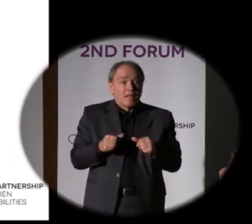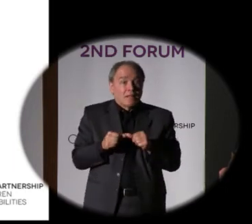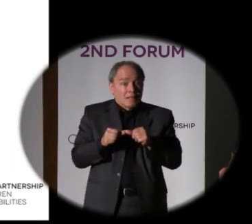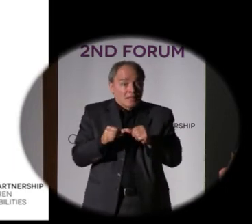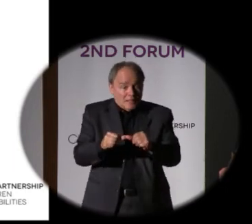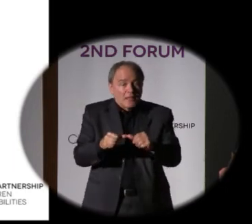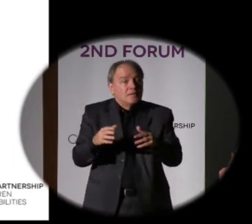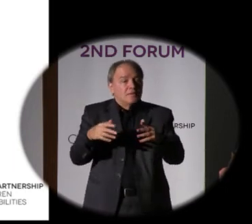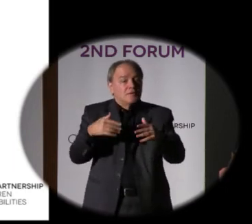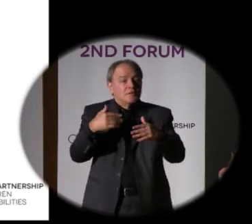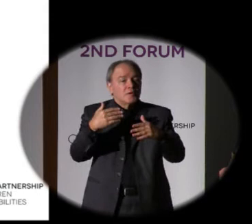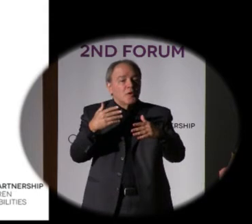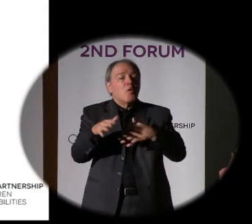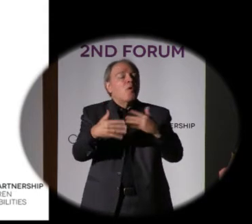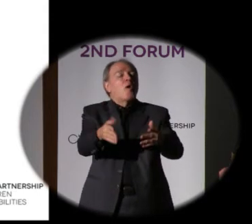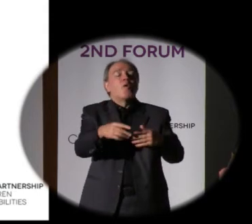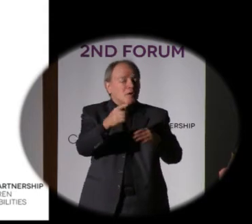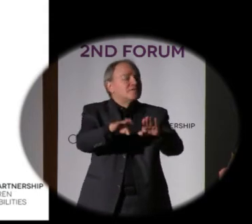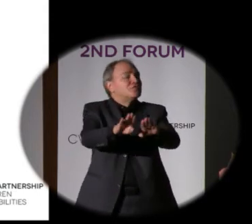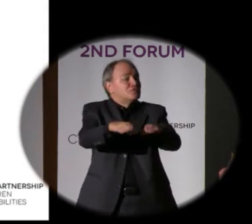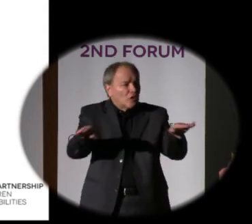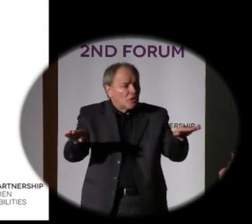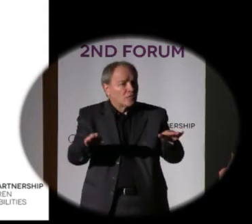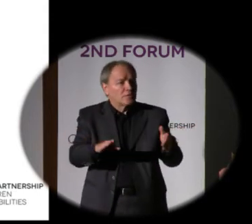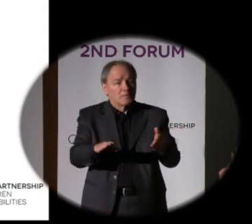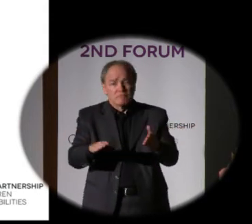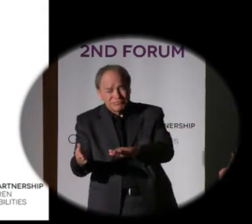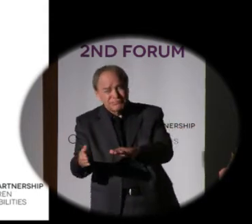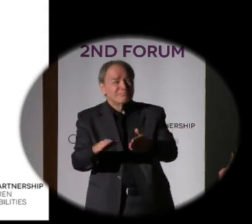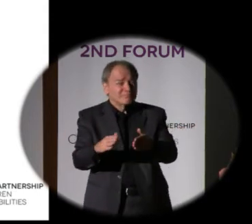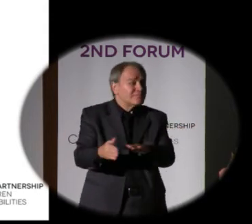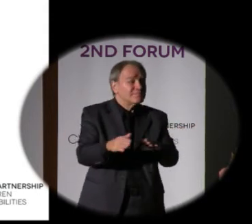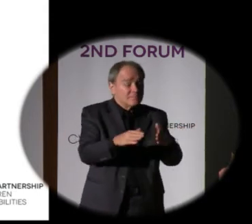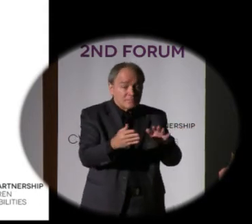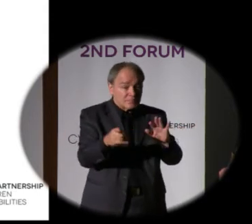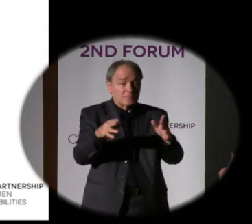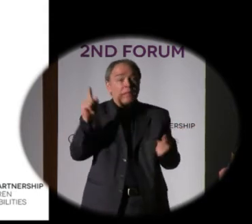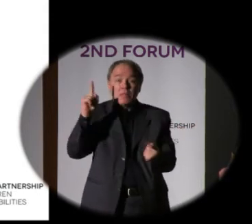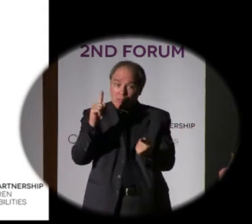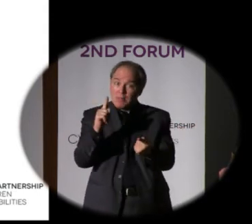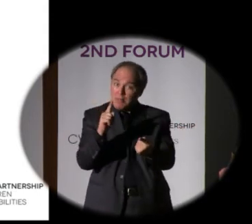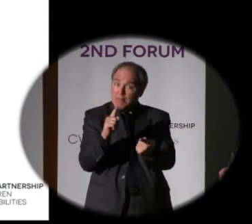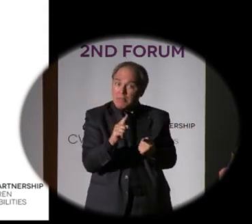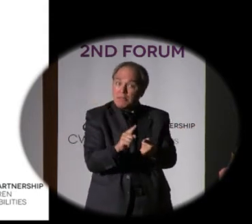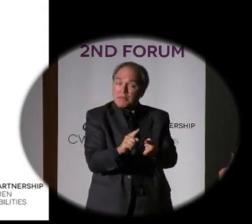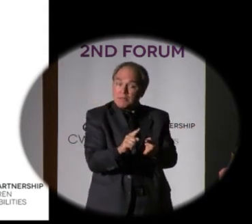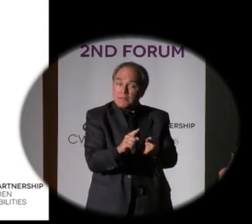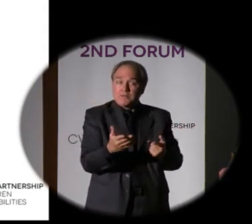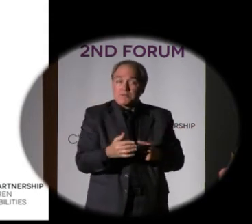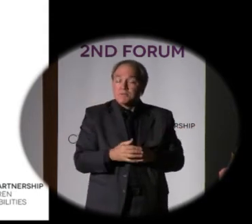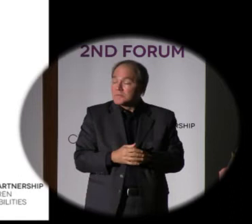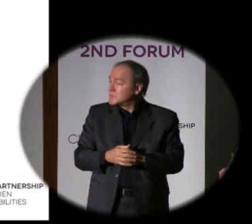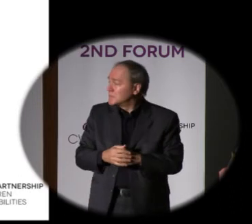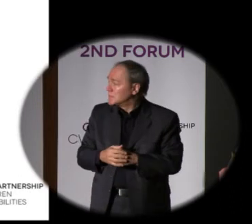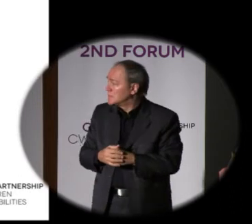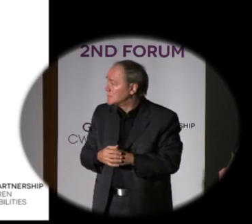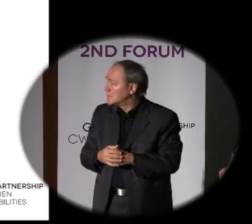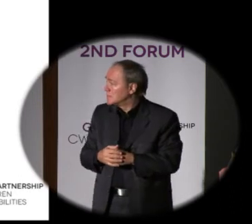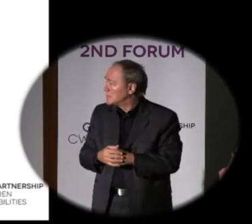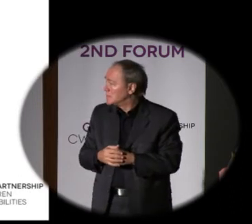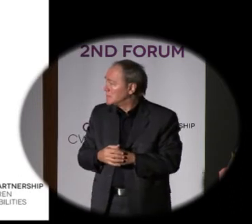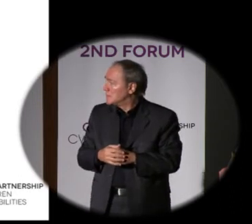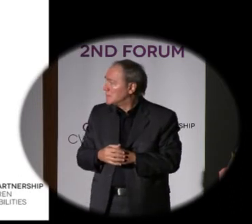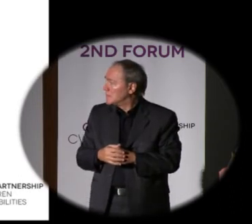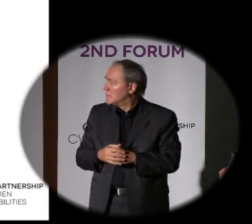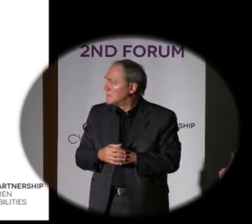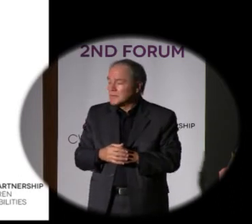in childhood mortality, but the problem of unintended consequences as we reduce infant mortality, more babies